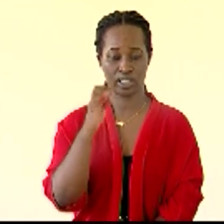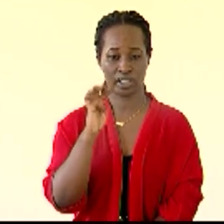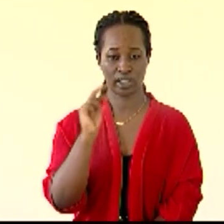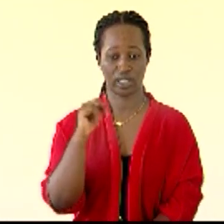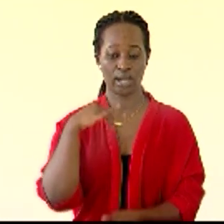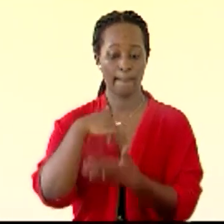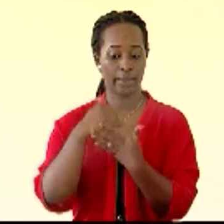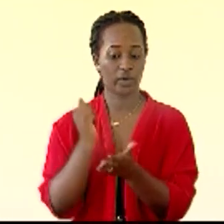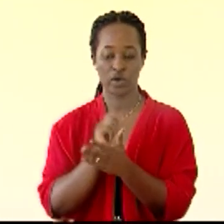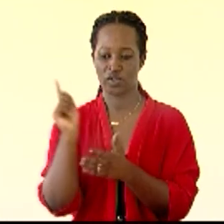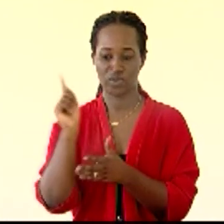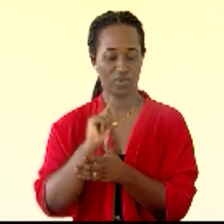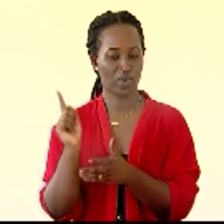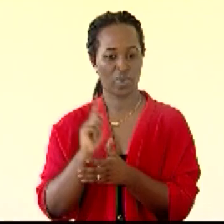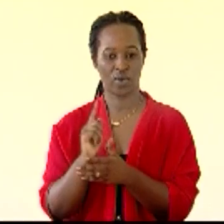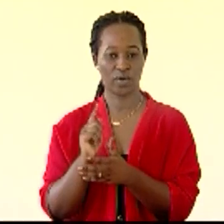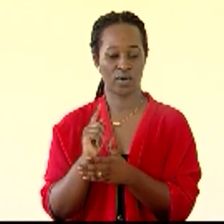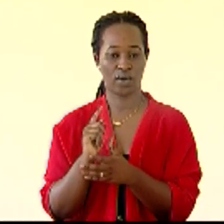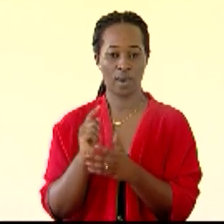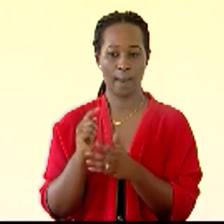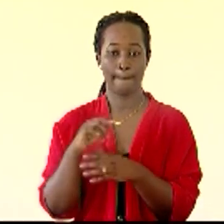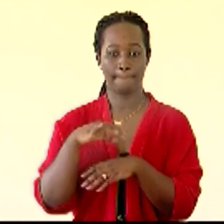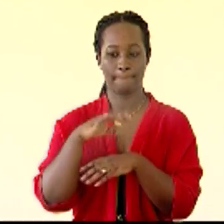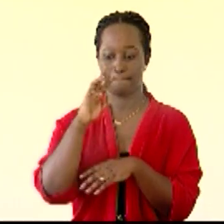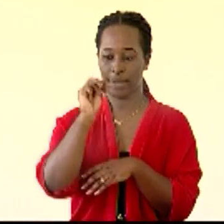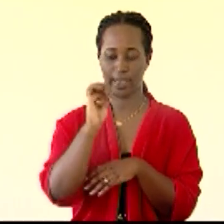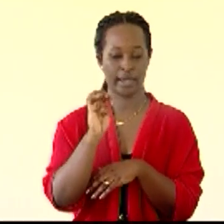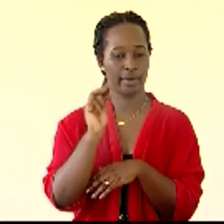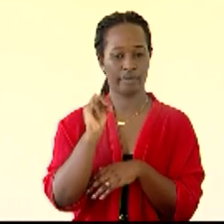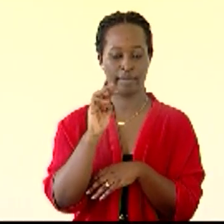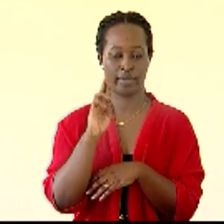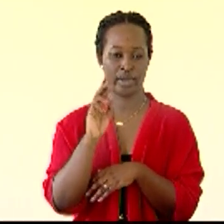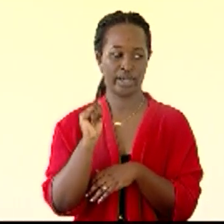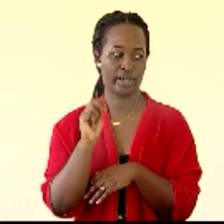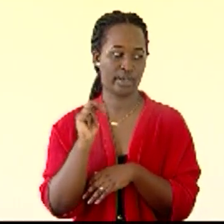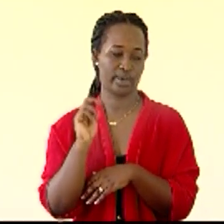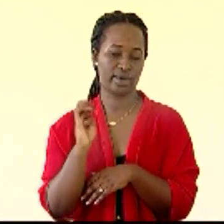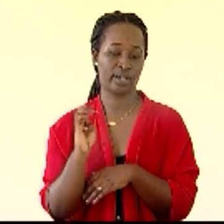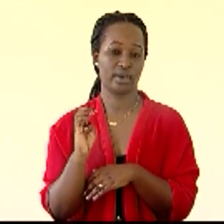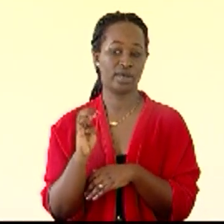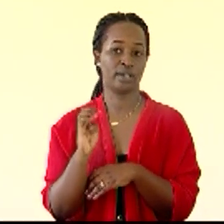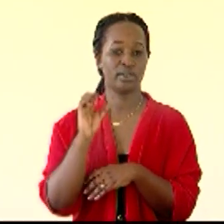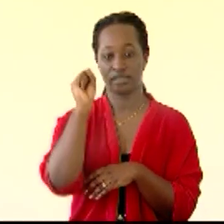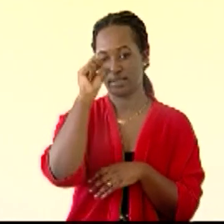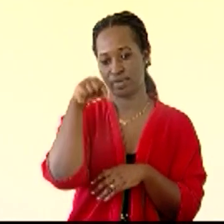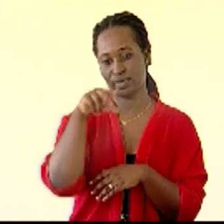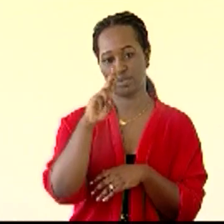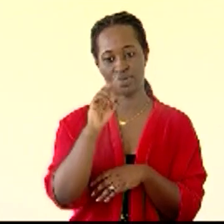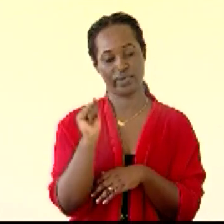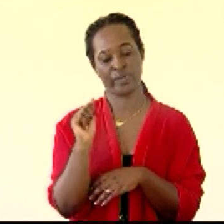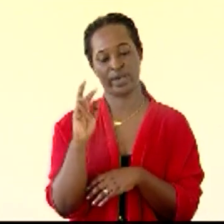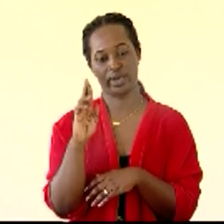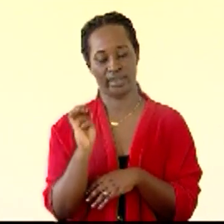no chloroplasts where, there are no membranes where photolysis takes place. Possibly you also need to start thinking